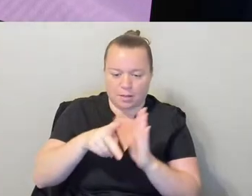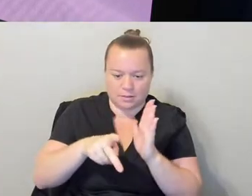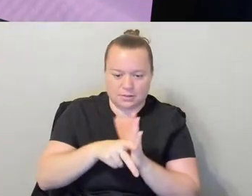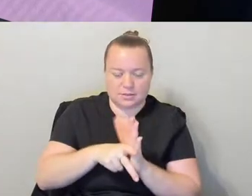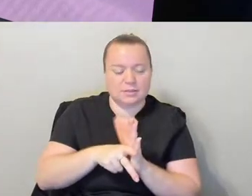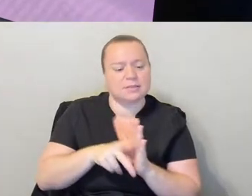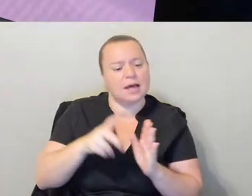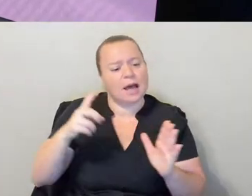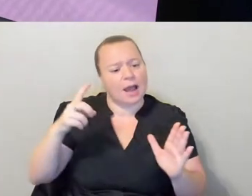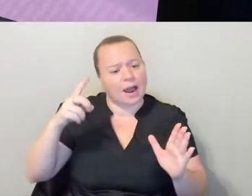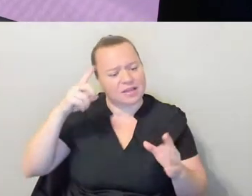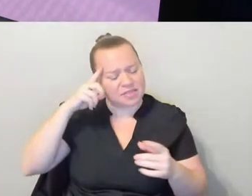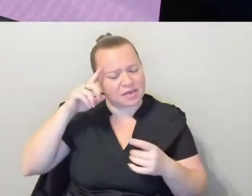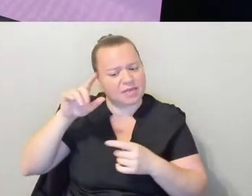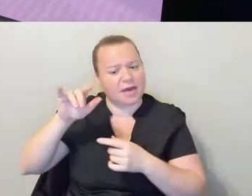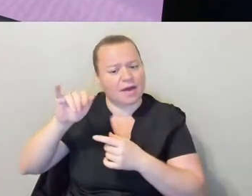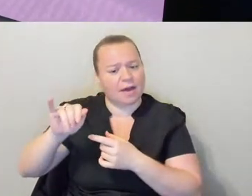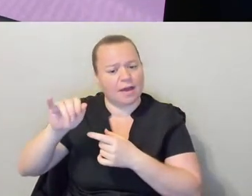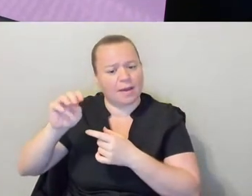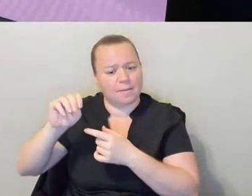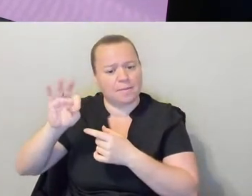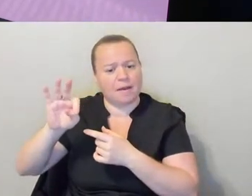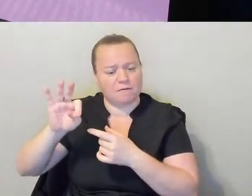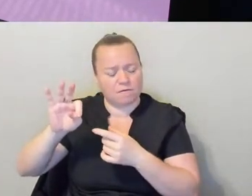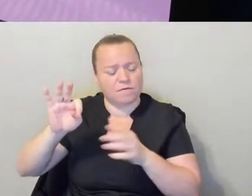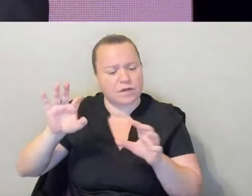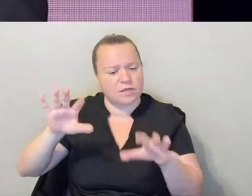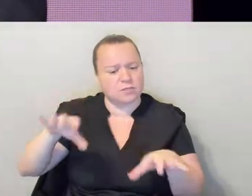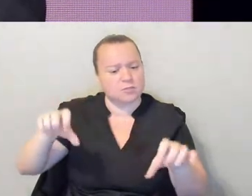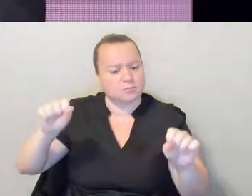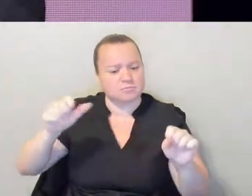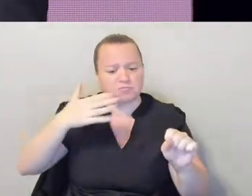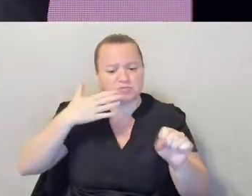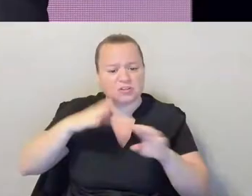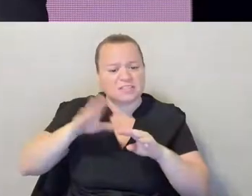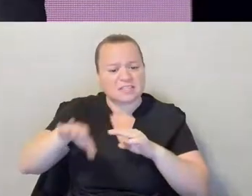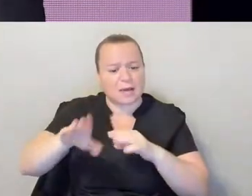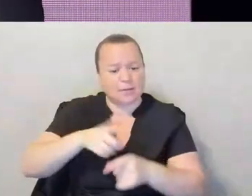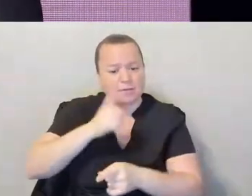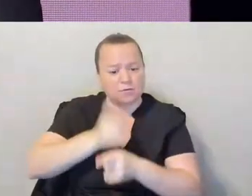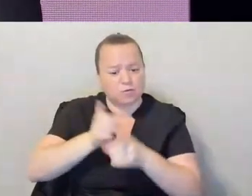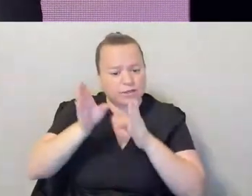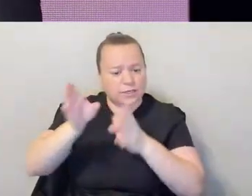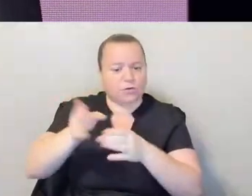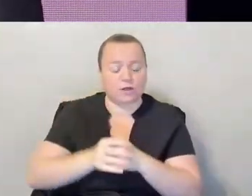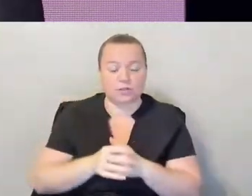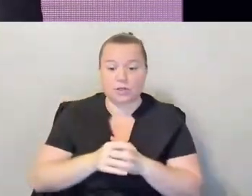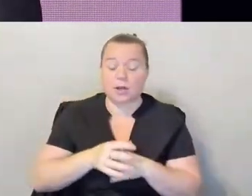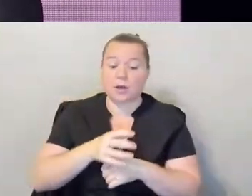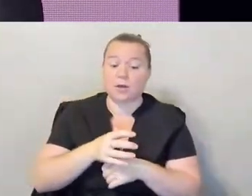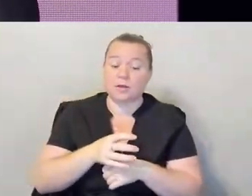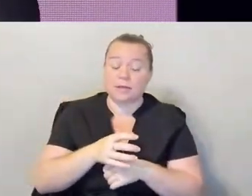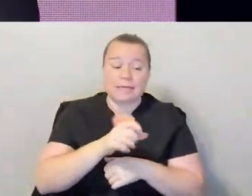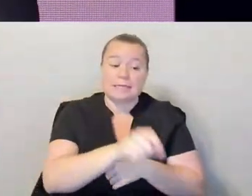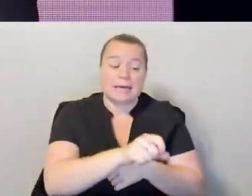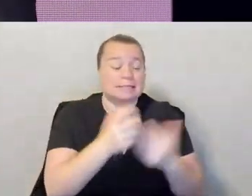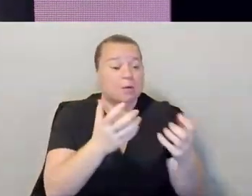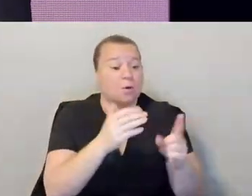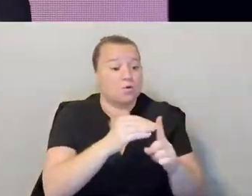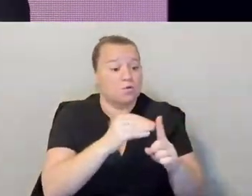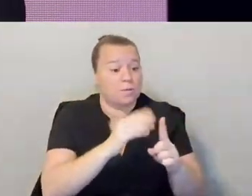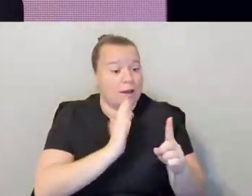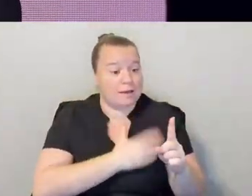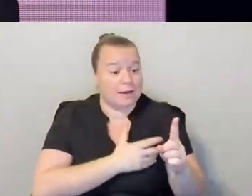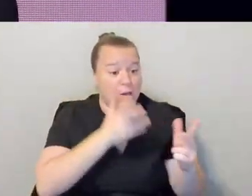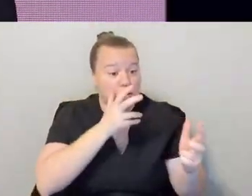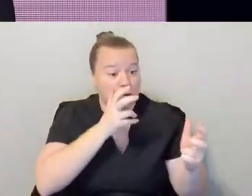step in the right direction. Yeah, it's certainly a powerful tool. I just want to remind our audience that if you'd like to put any of